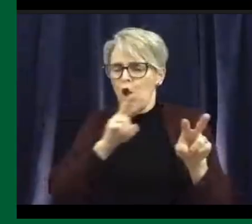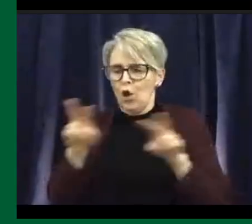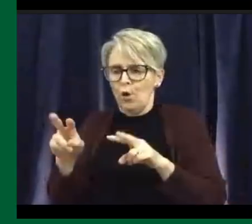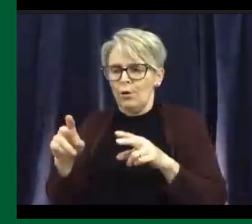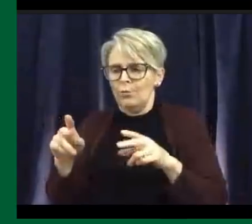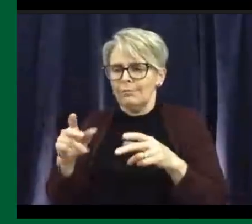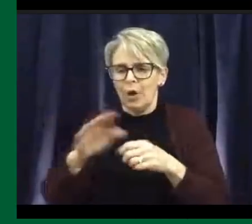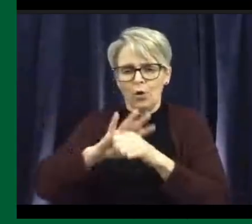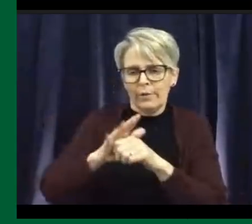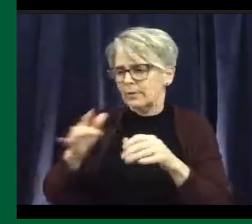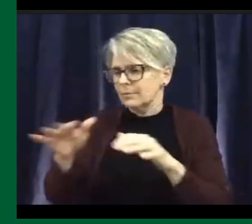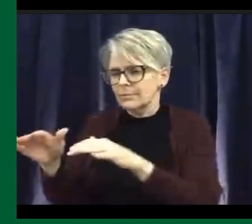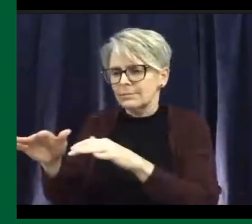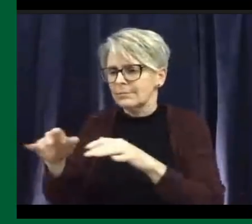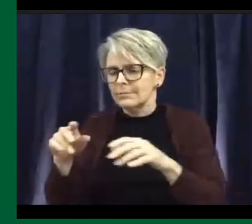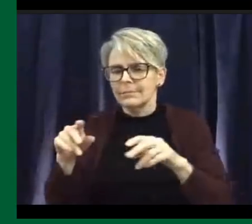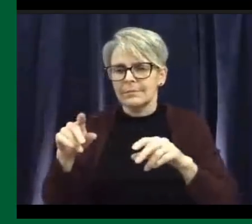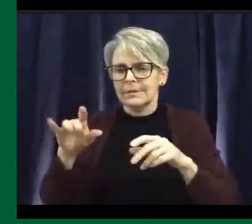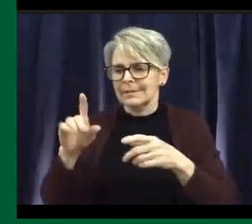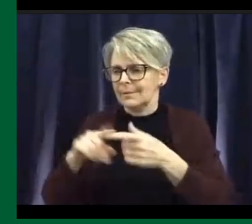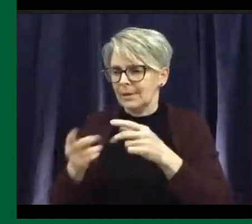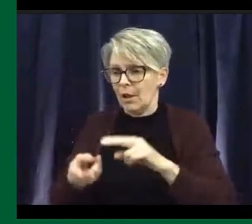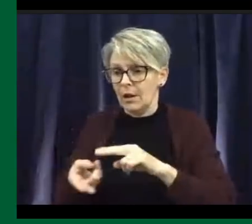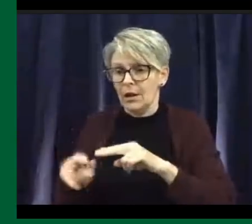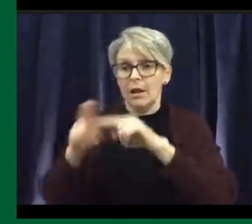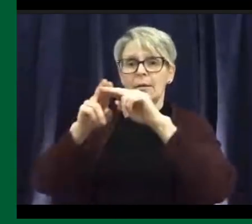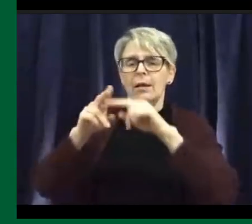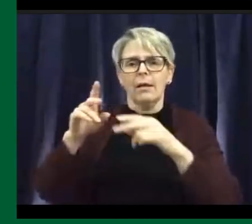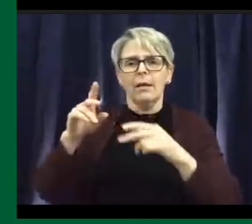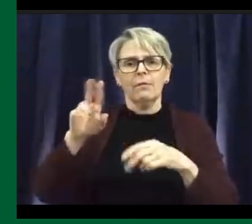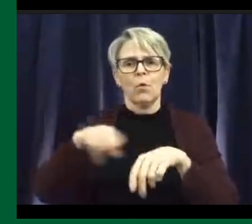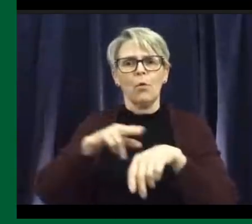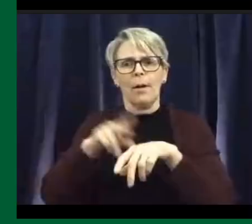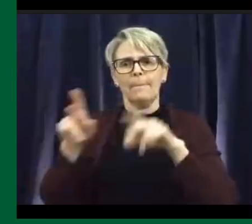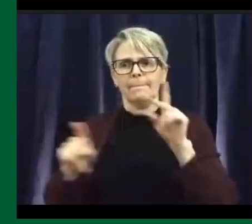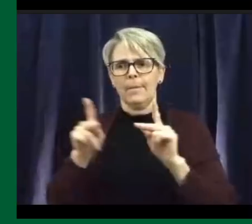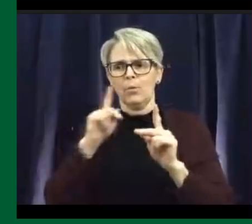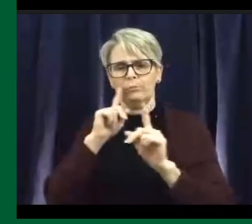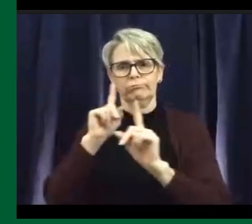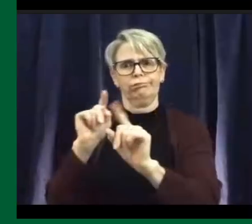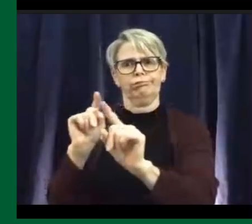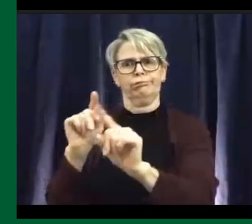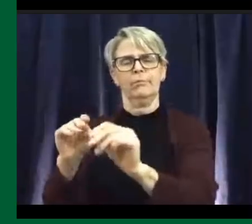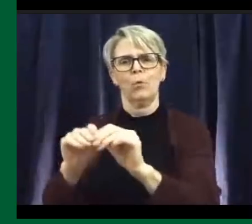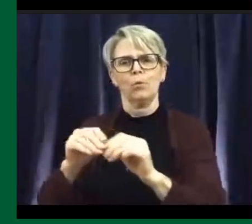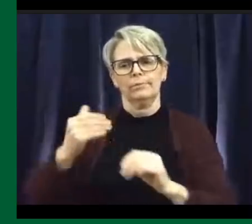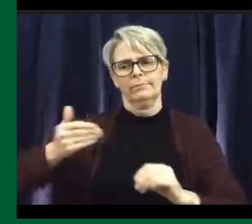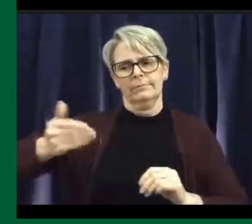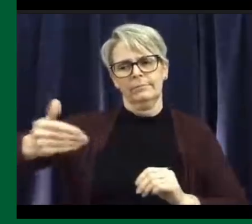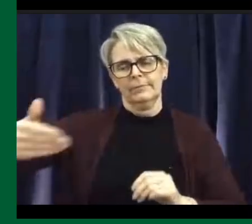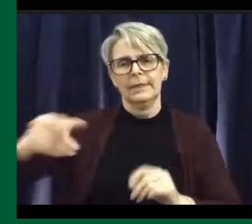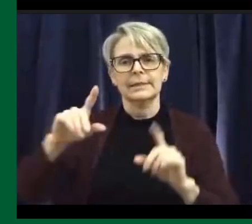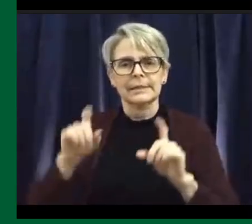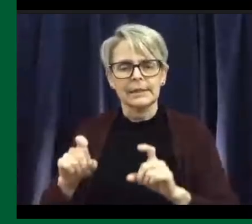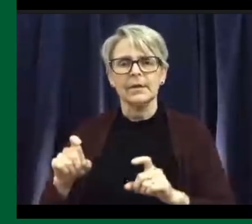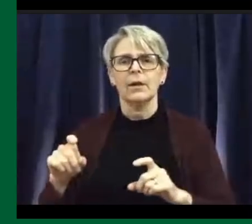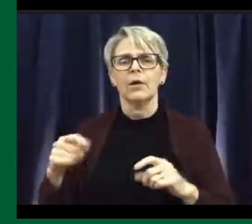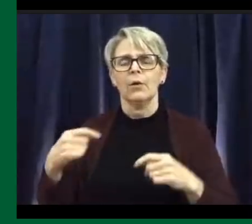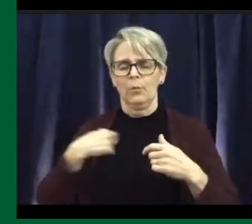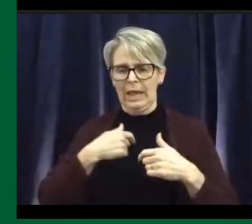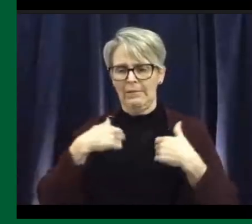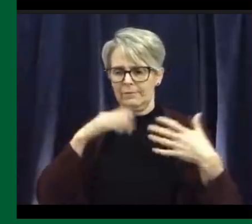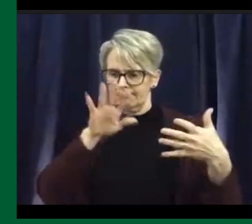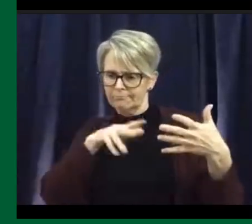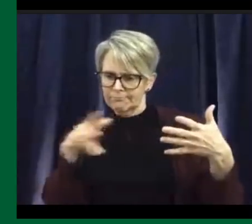when COVID activity goes up, it's natural that people seek testing more frequently. We have our metrics, so the table I show